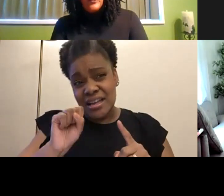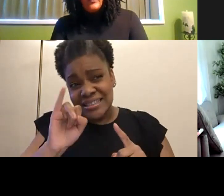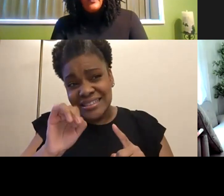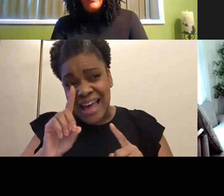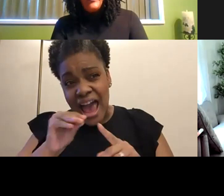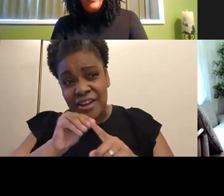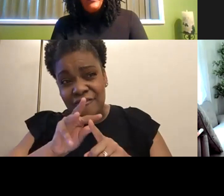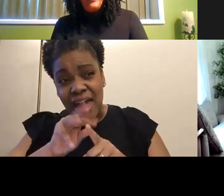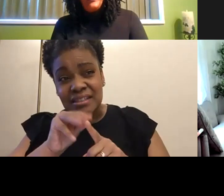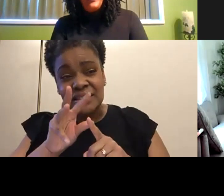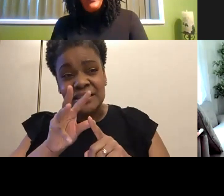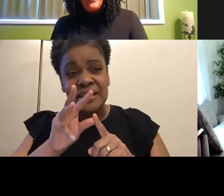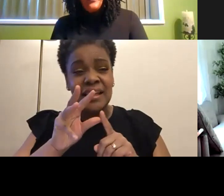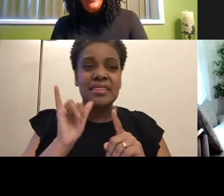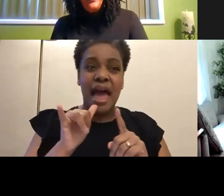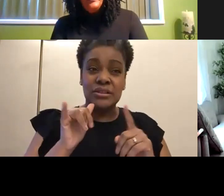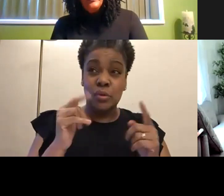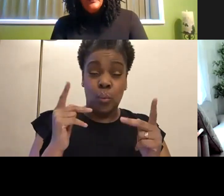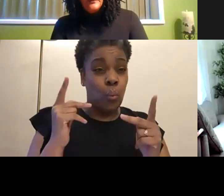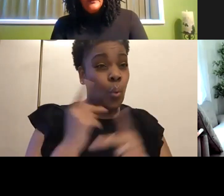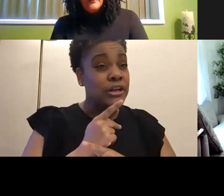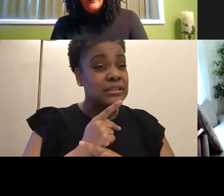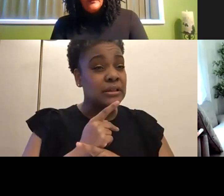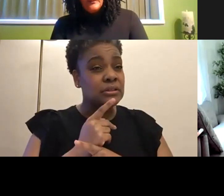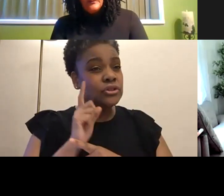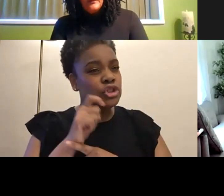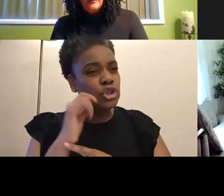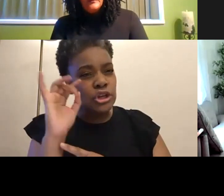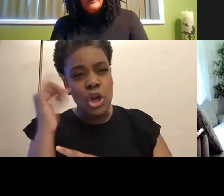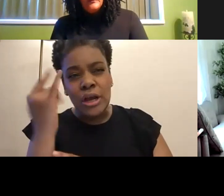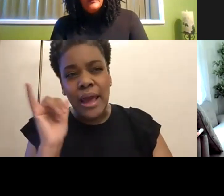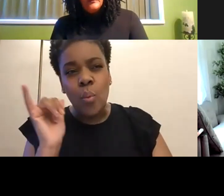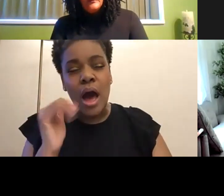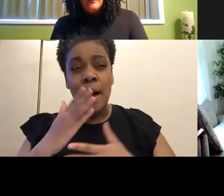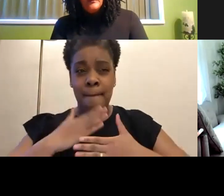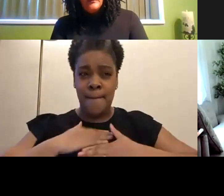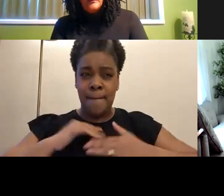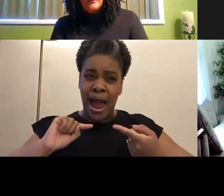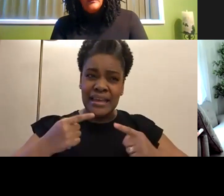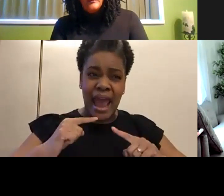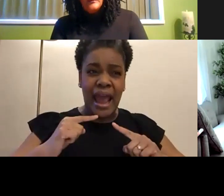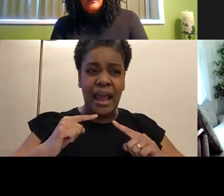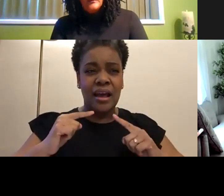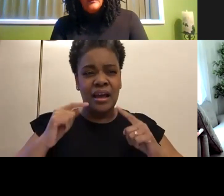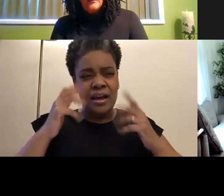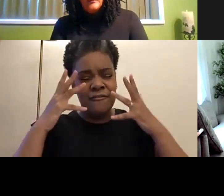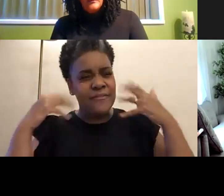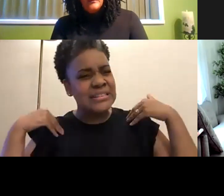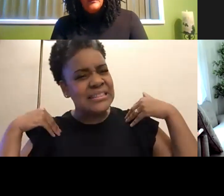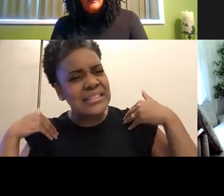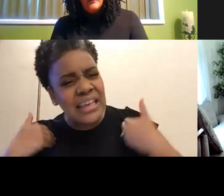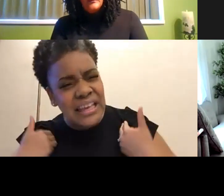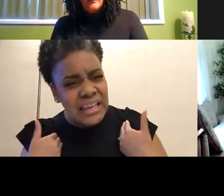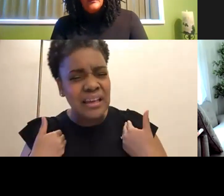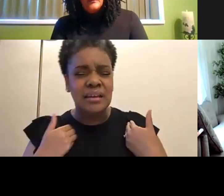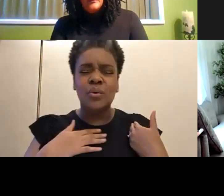vaccination. And those relate more to like body aches, headaches, fatigue, or just generally feeling unwell for a few days. And so while